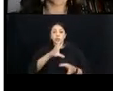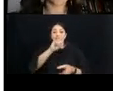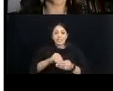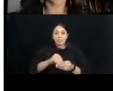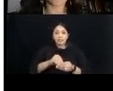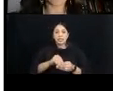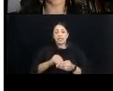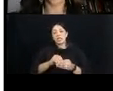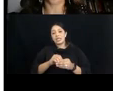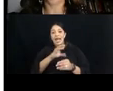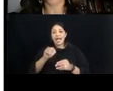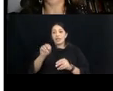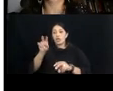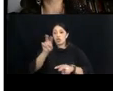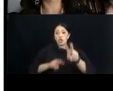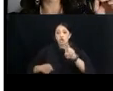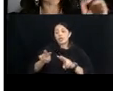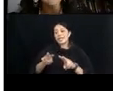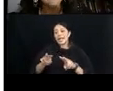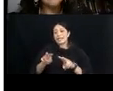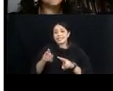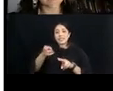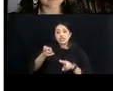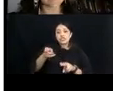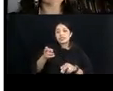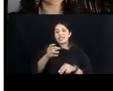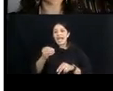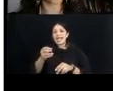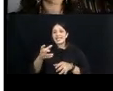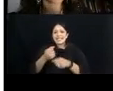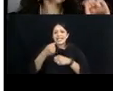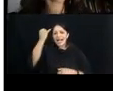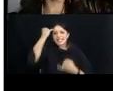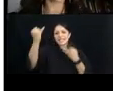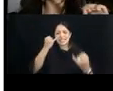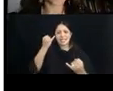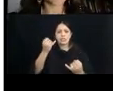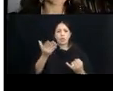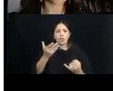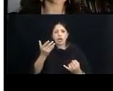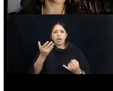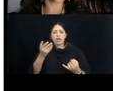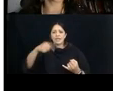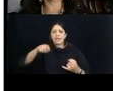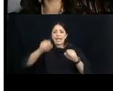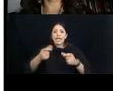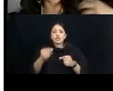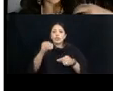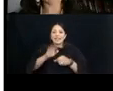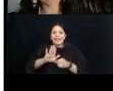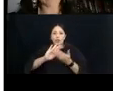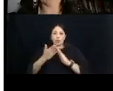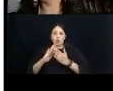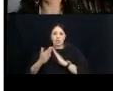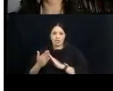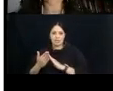they're looking at, and they're getting ideas of what they can do in their communities. So the